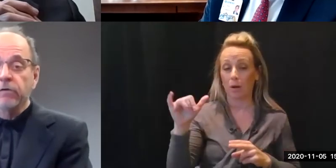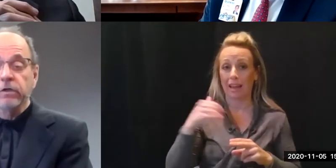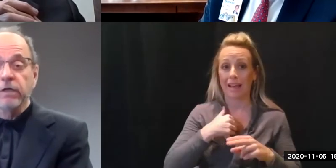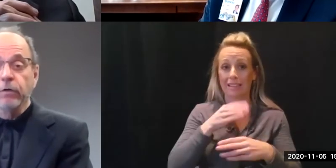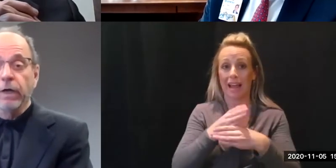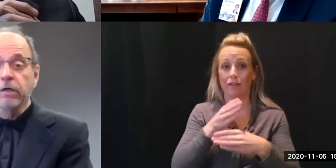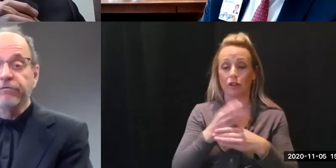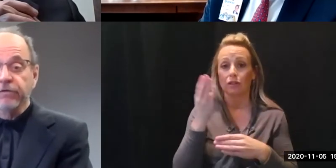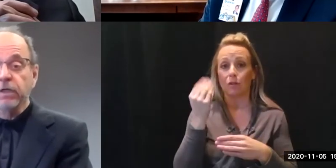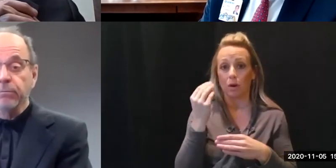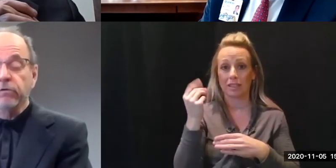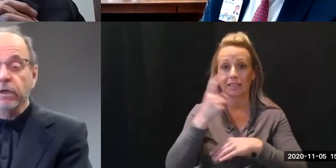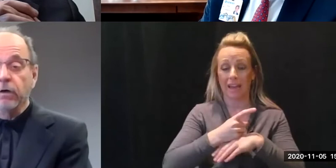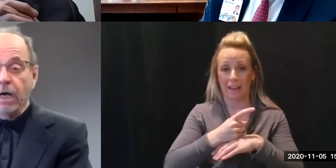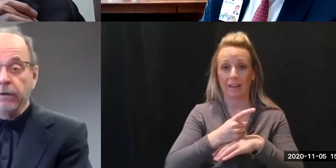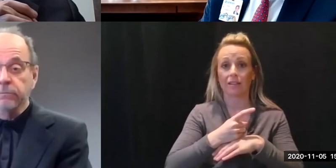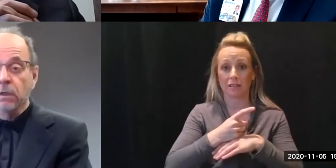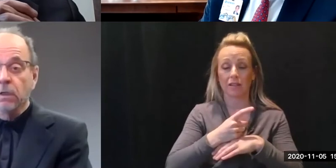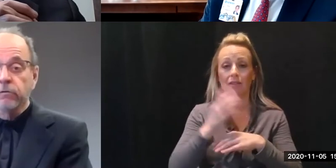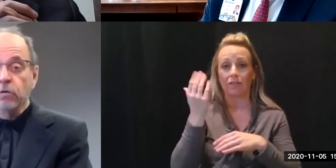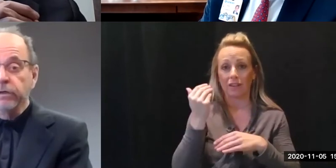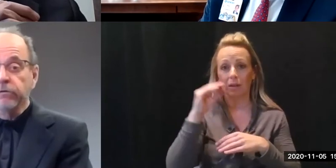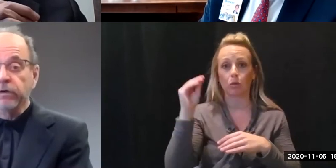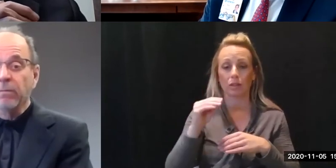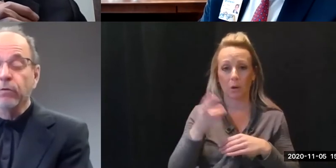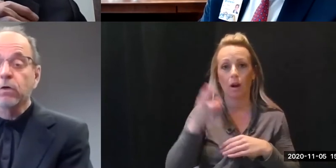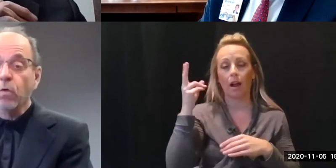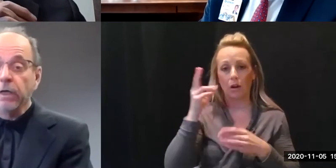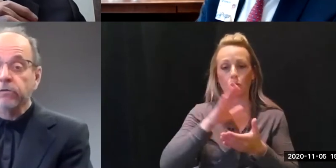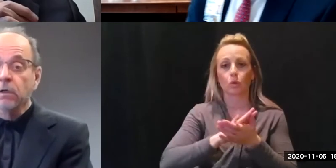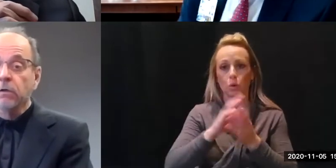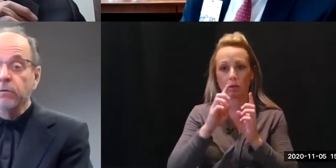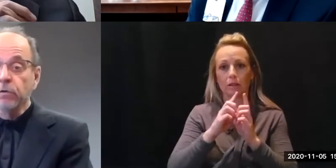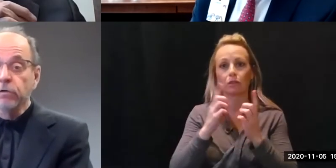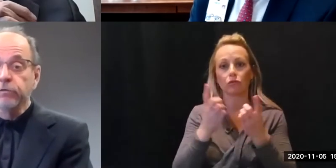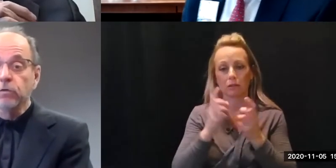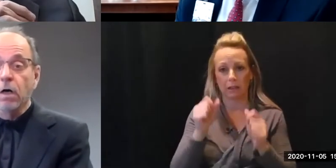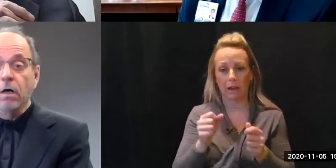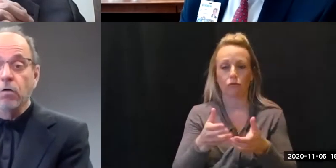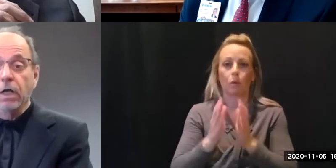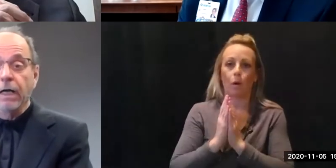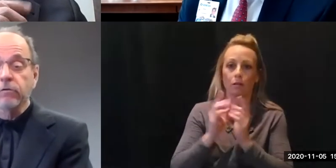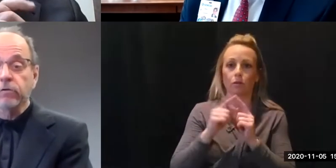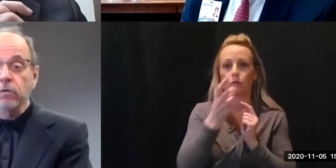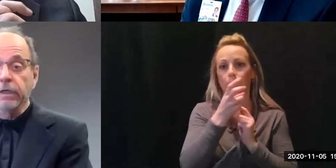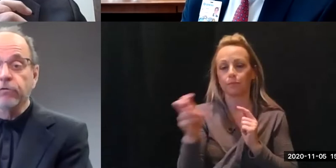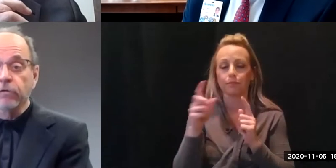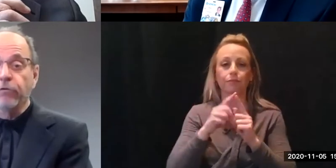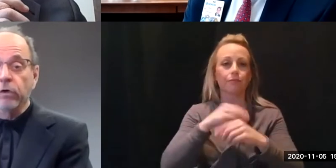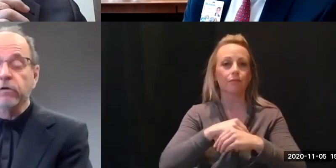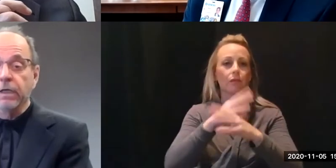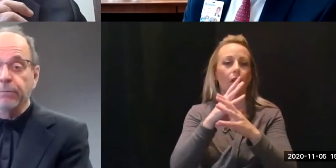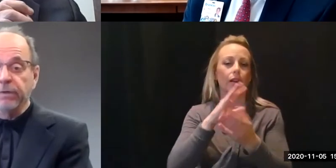positivity rate of 15% or higher, school districts may request to move to online schooling